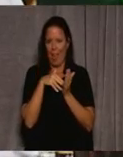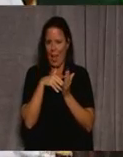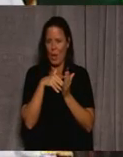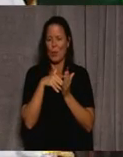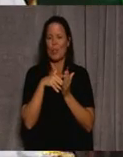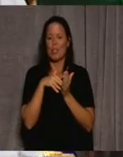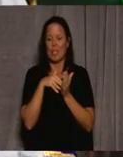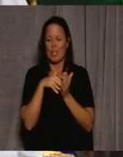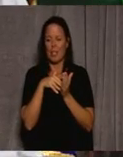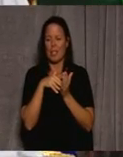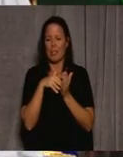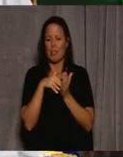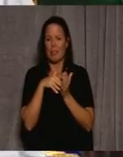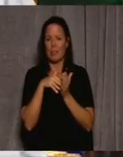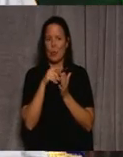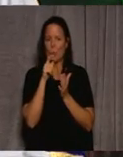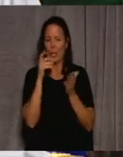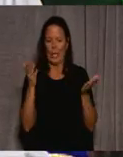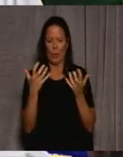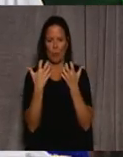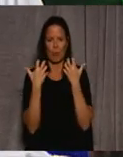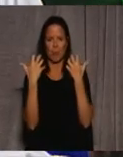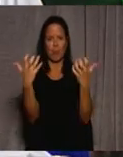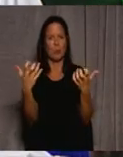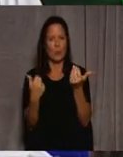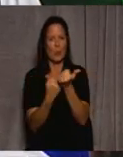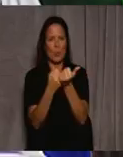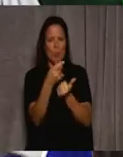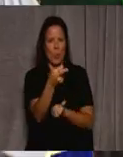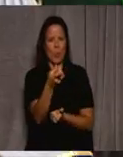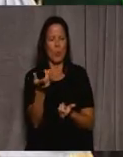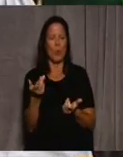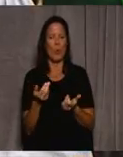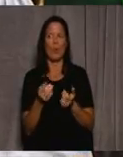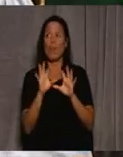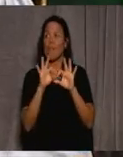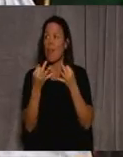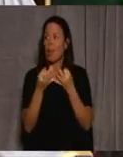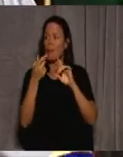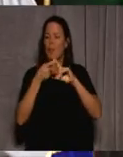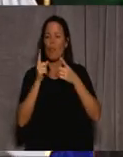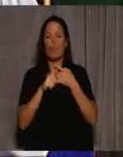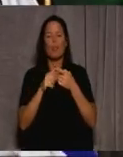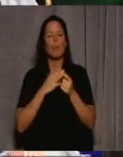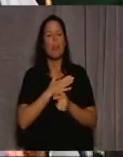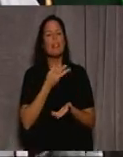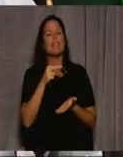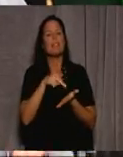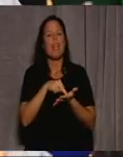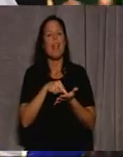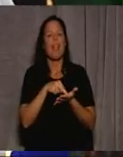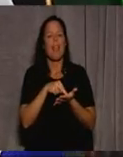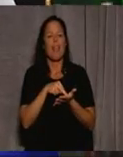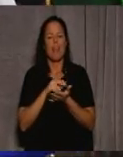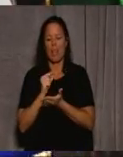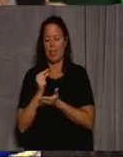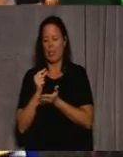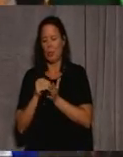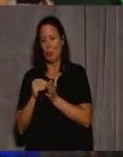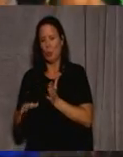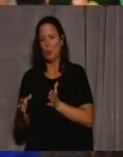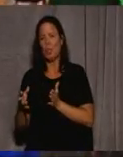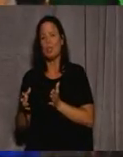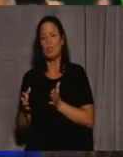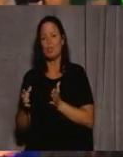people who are here to support you. Would the families and friends please stand and the graduates